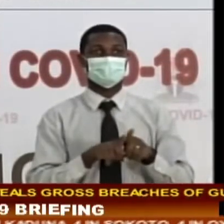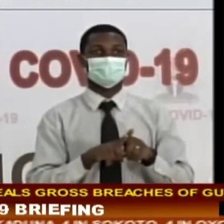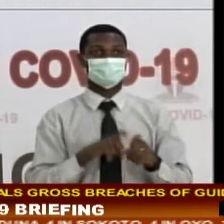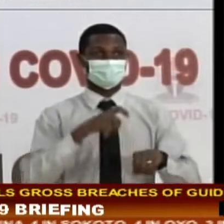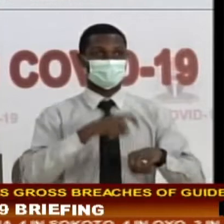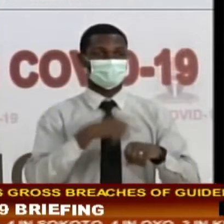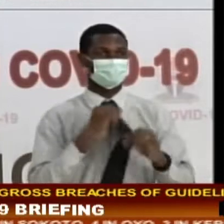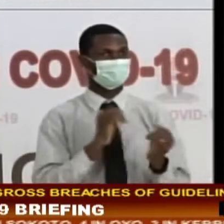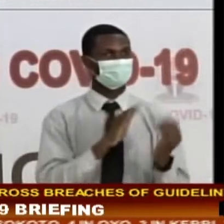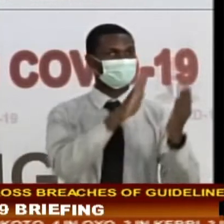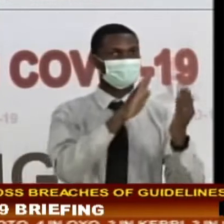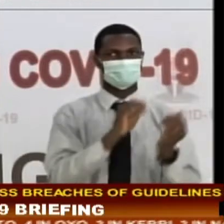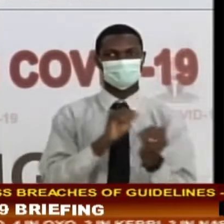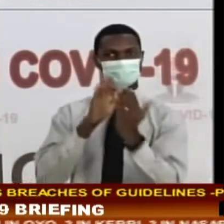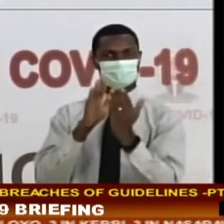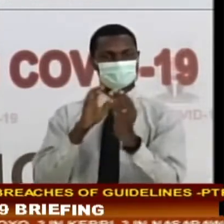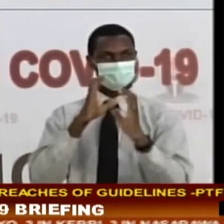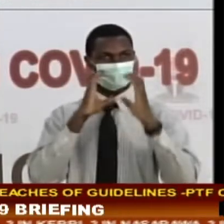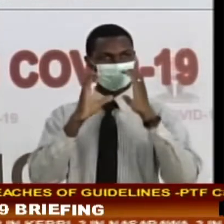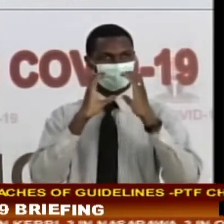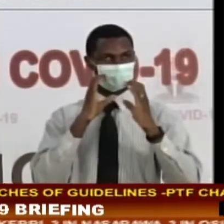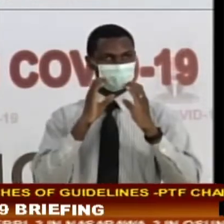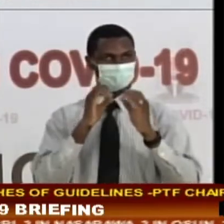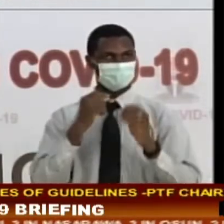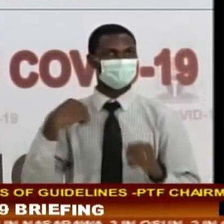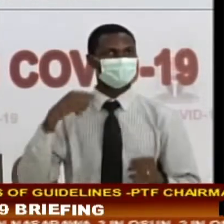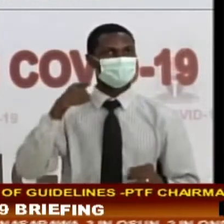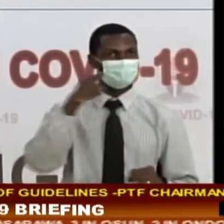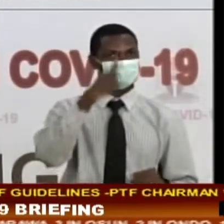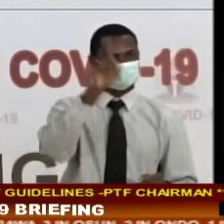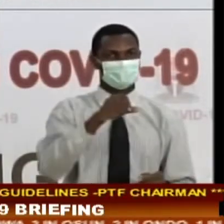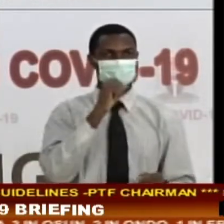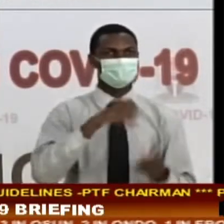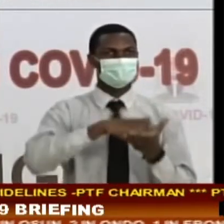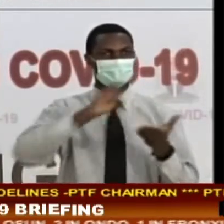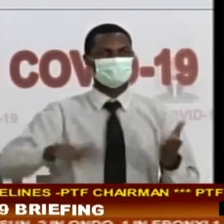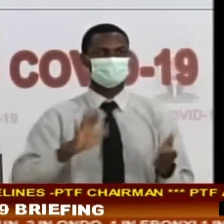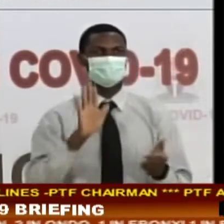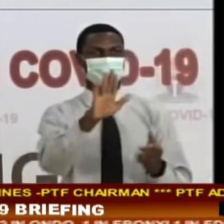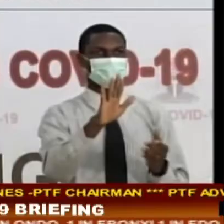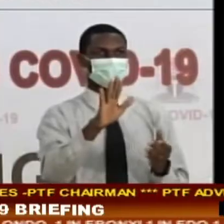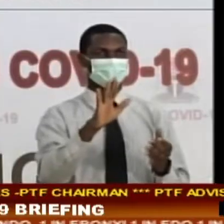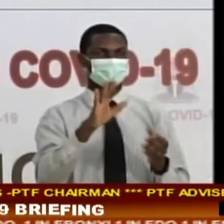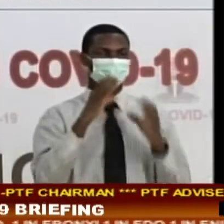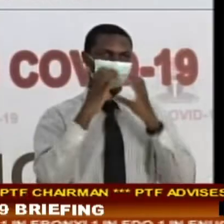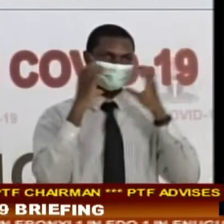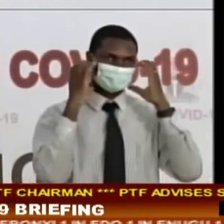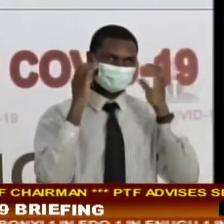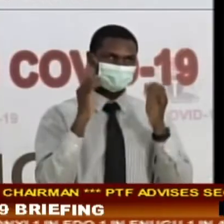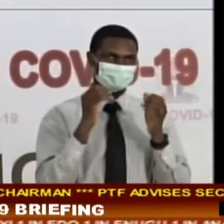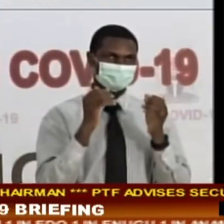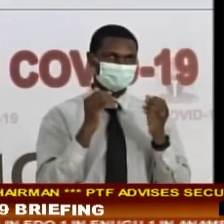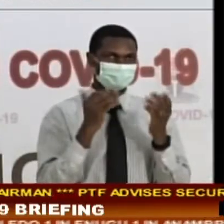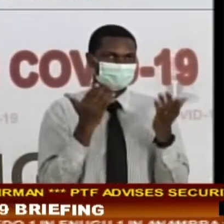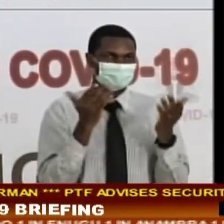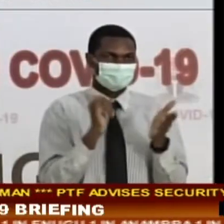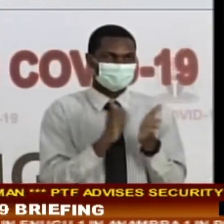face communication your mask needs not be removed otherwise the purpose is